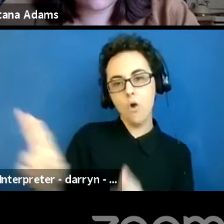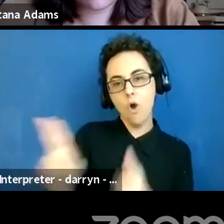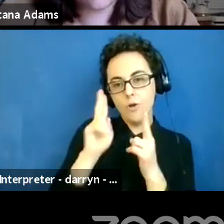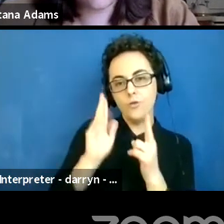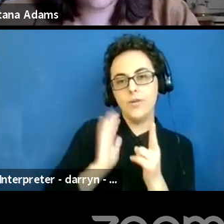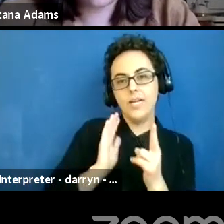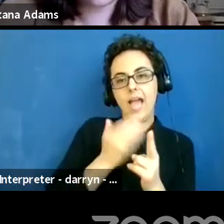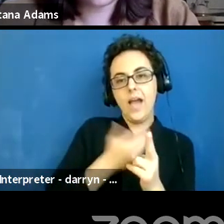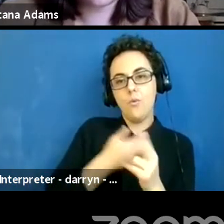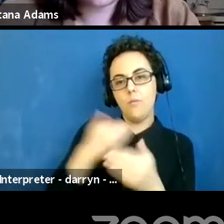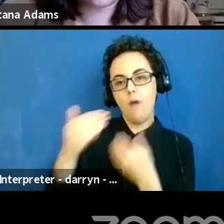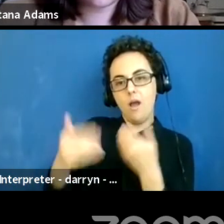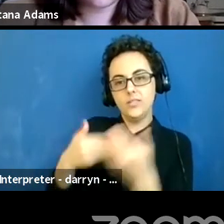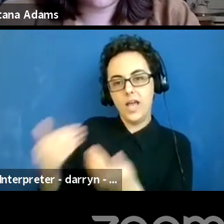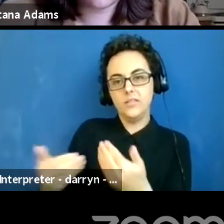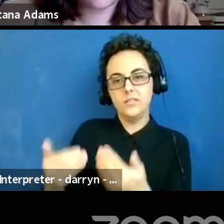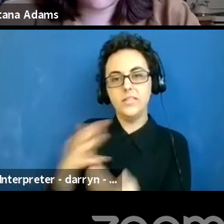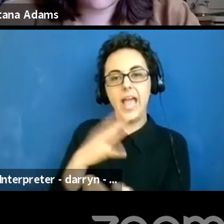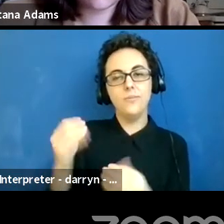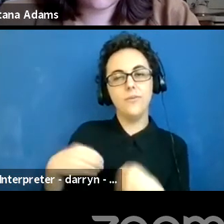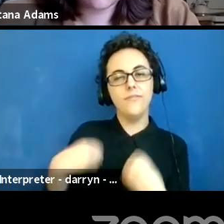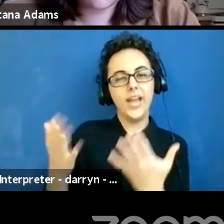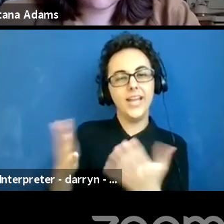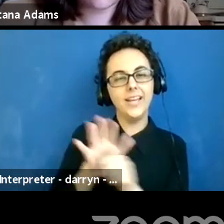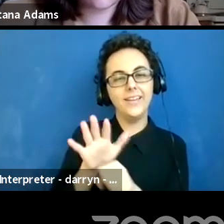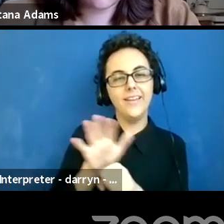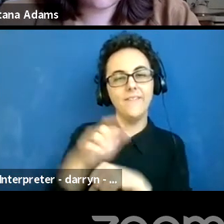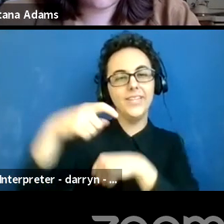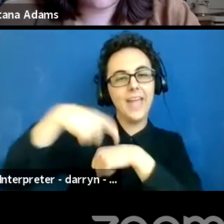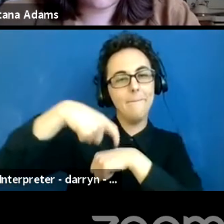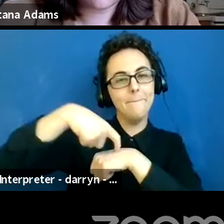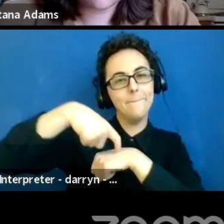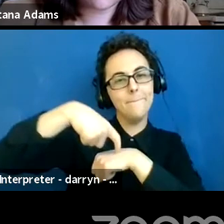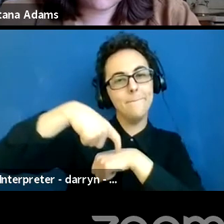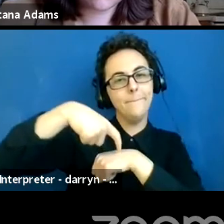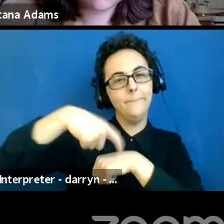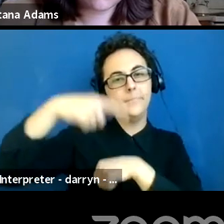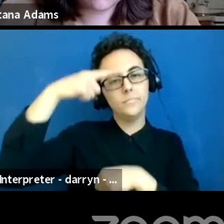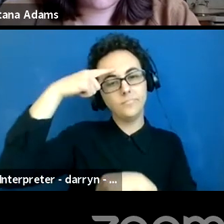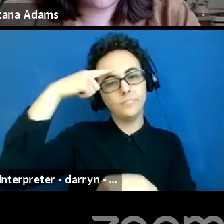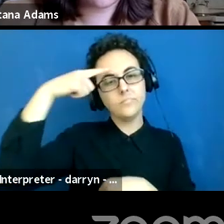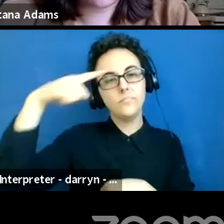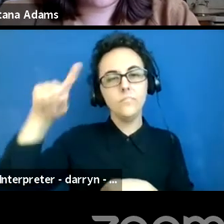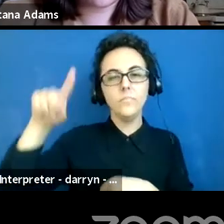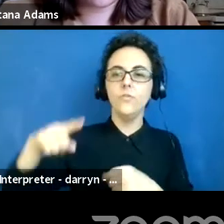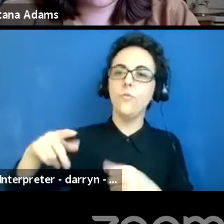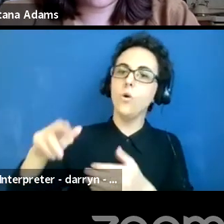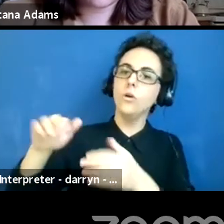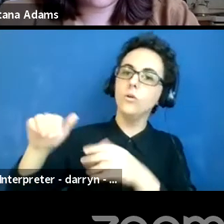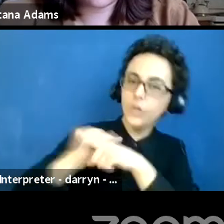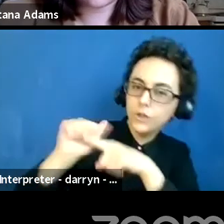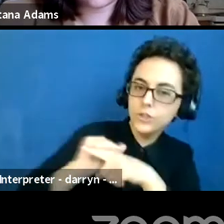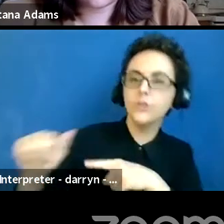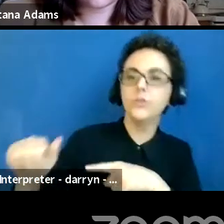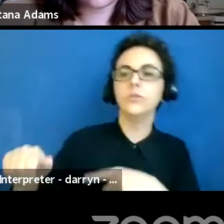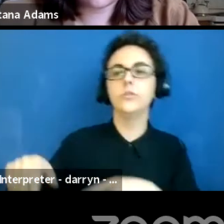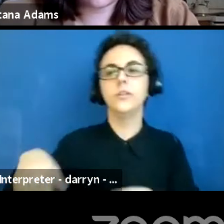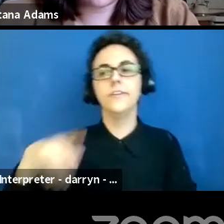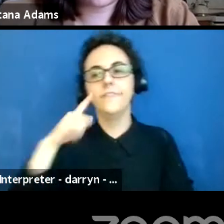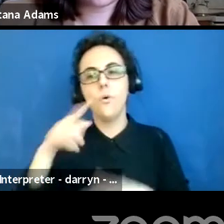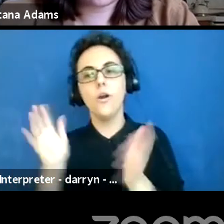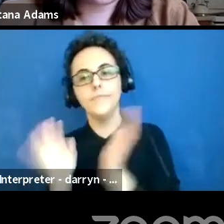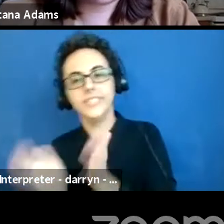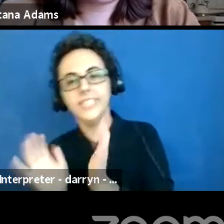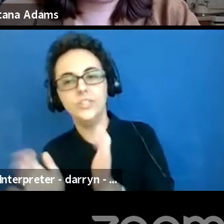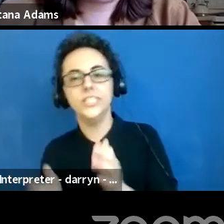giving time, for example, like time for, you know, rehearsals and debriefings and talking about these,